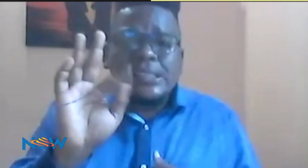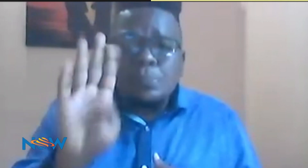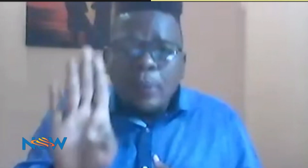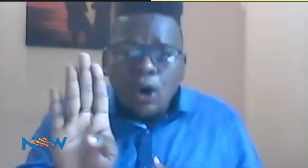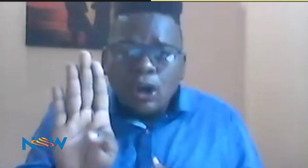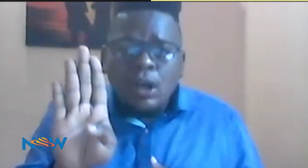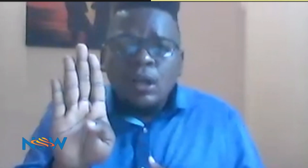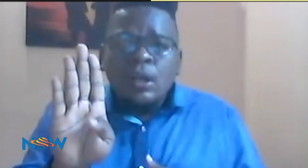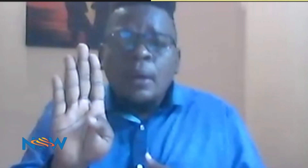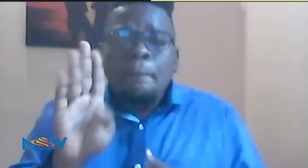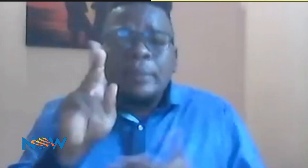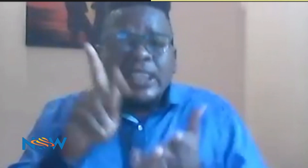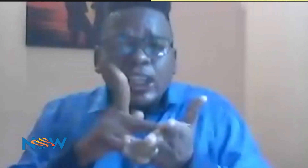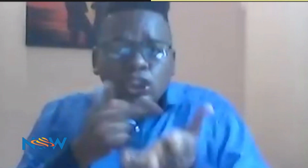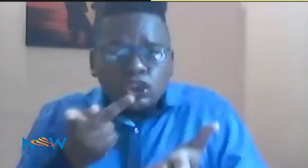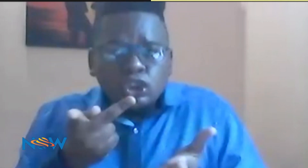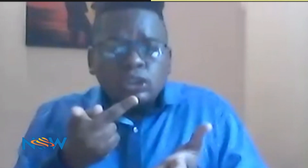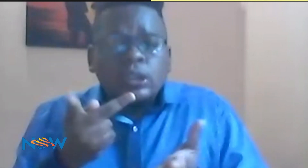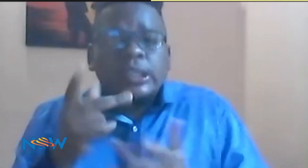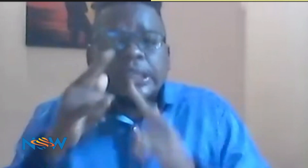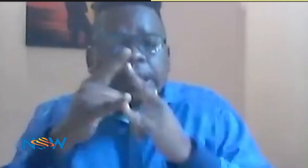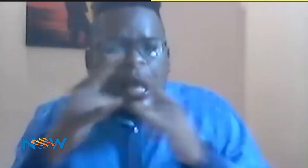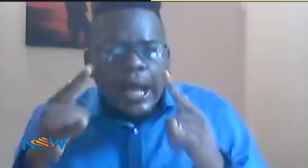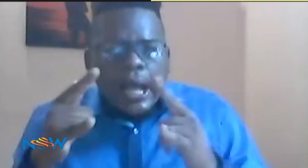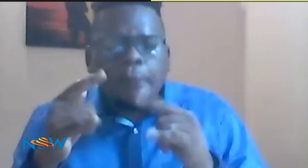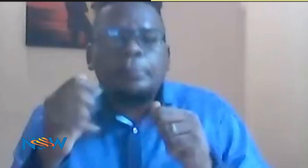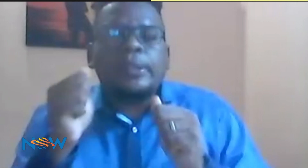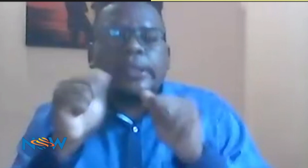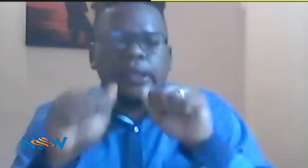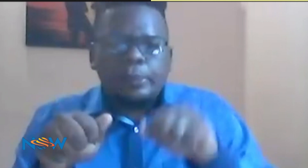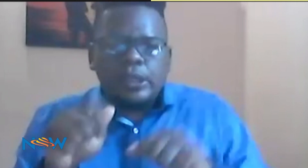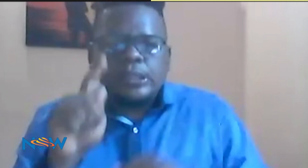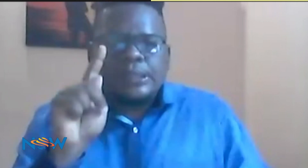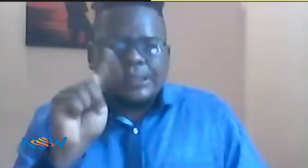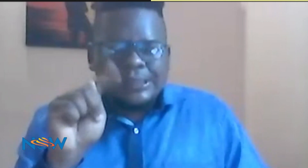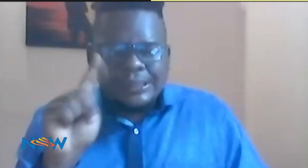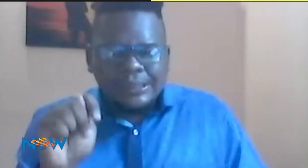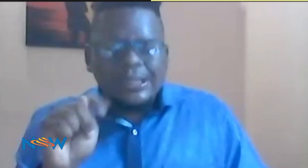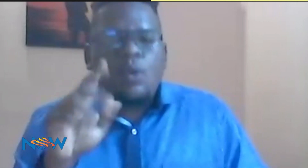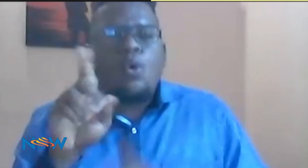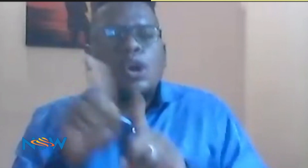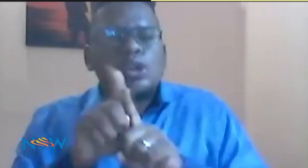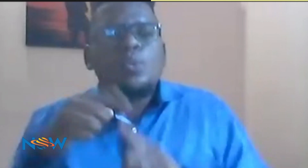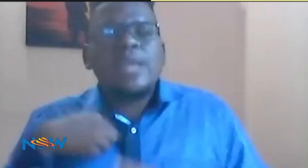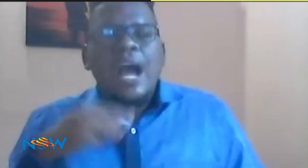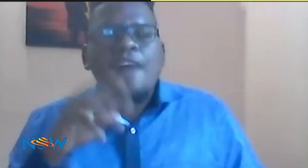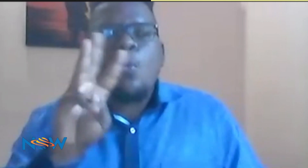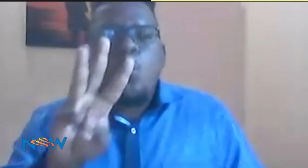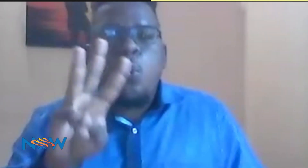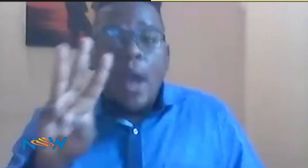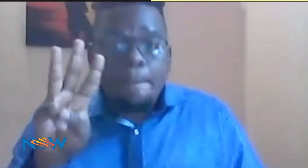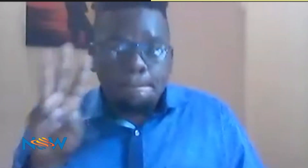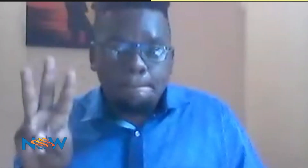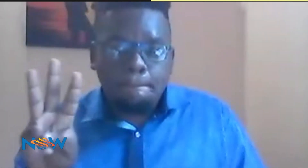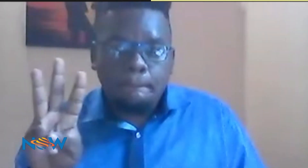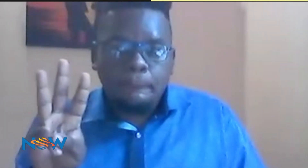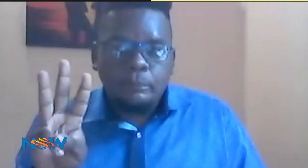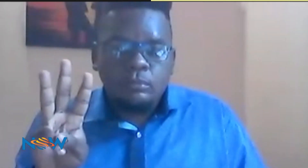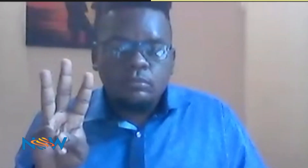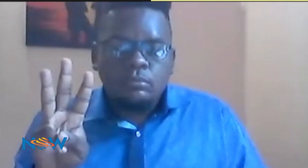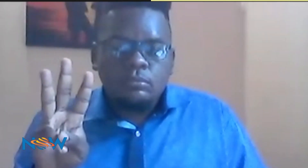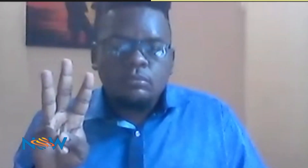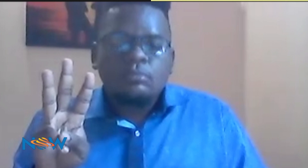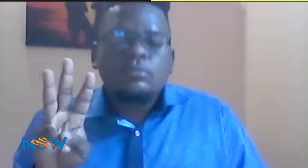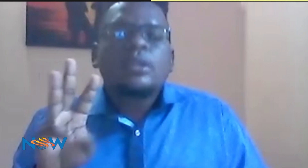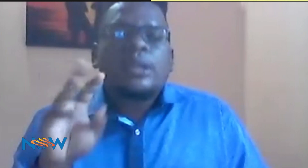Also, our Facebook page, you'll just type in Camp Able TT. Also, we